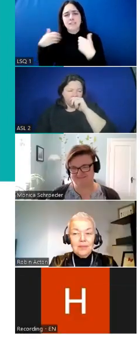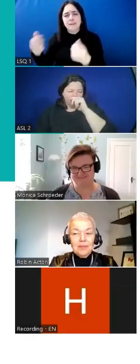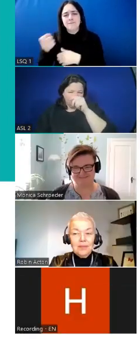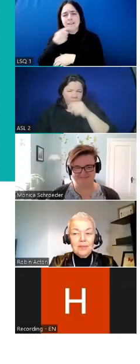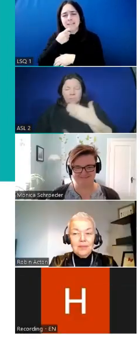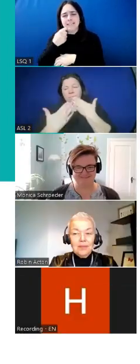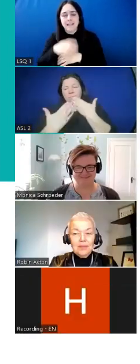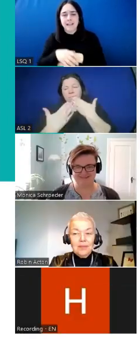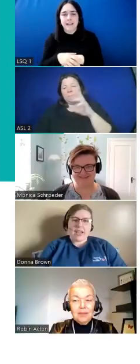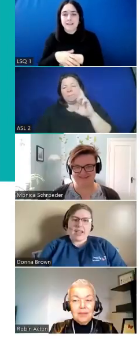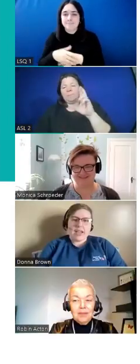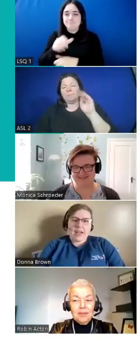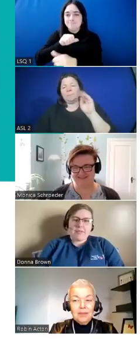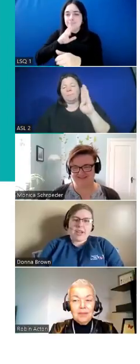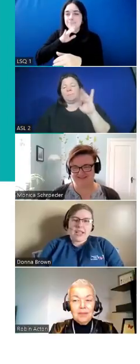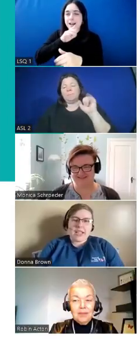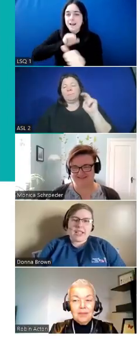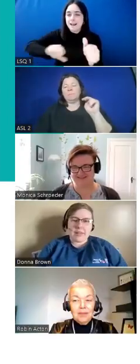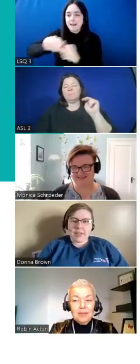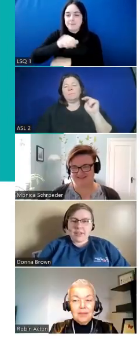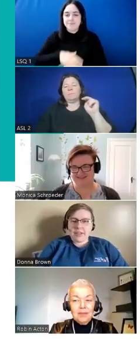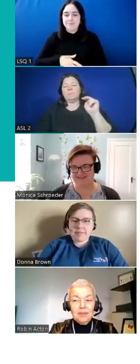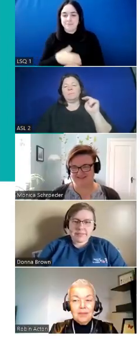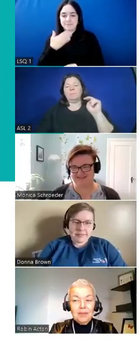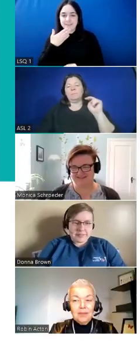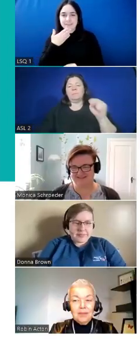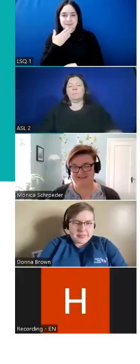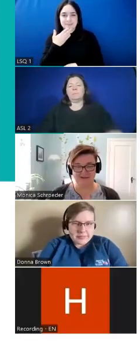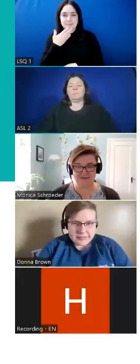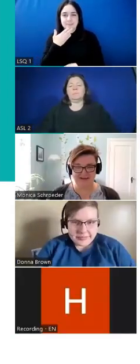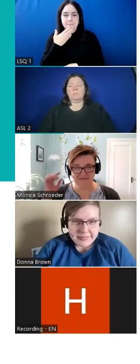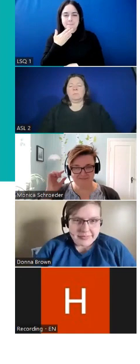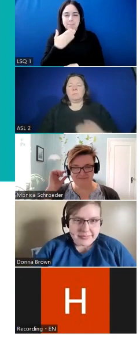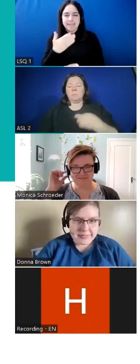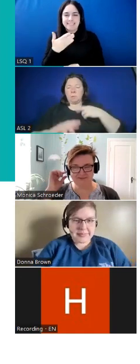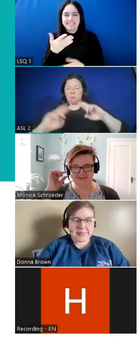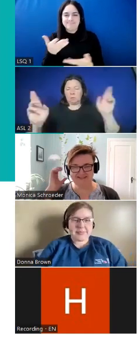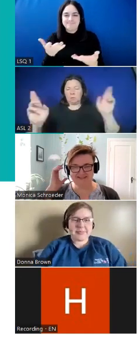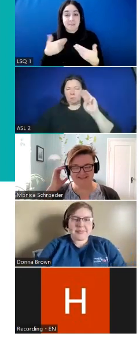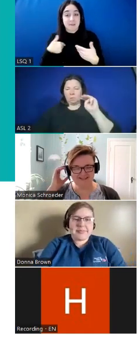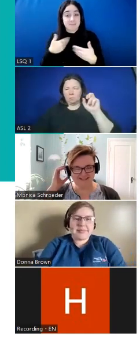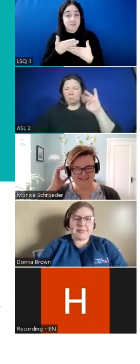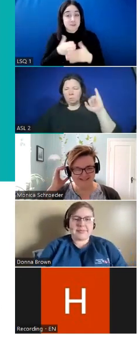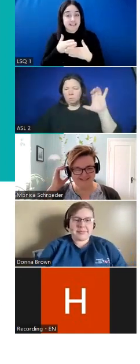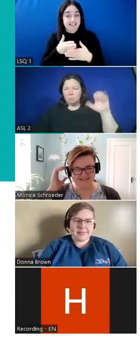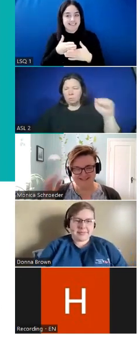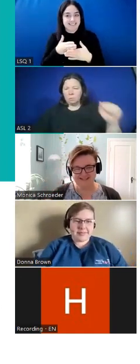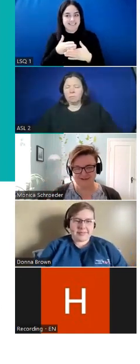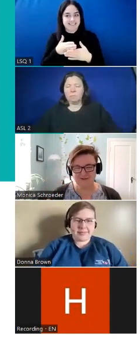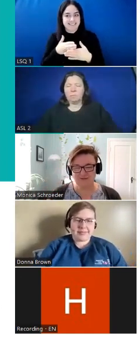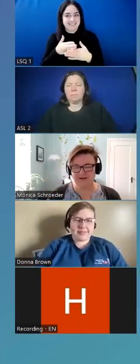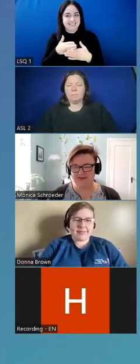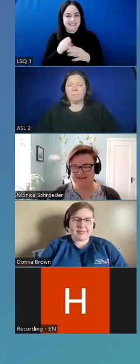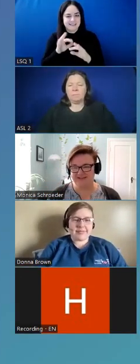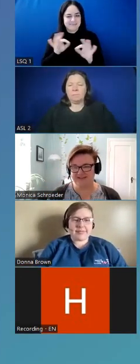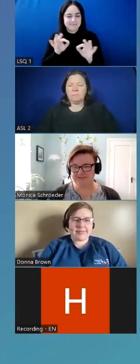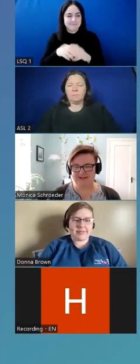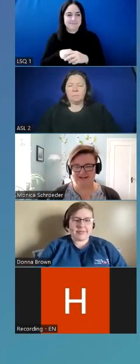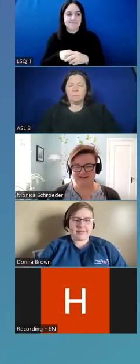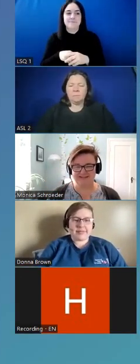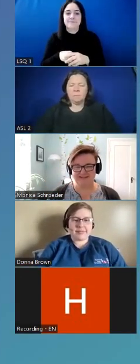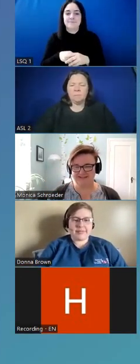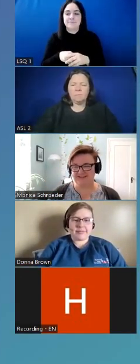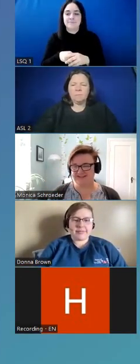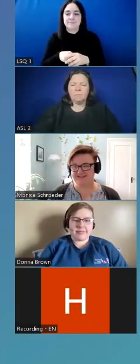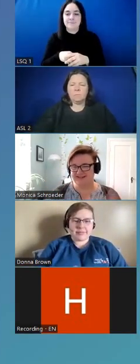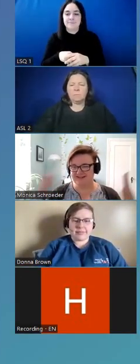Thank you, Robin. I'm ready anytime, Monica. Okay, great. So we are going